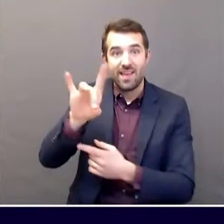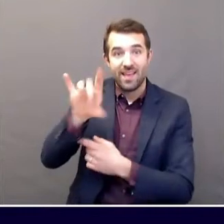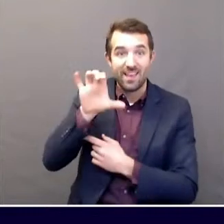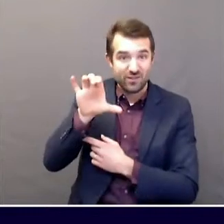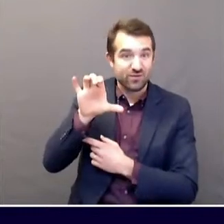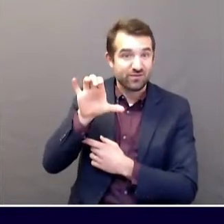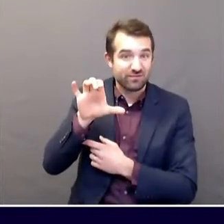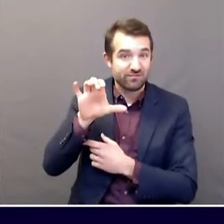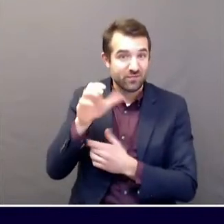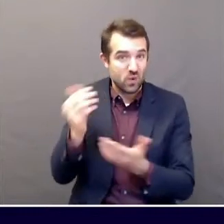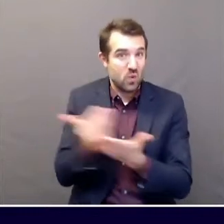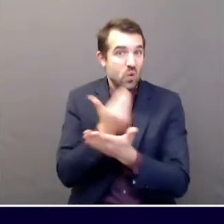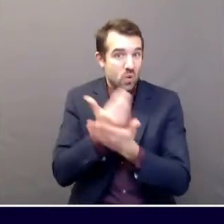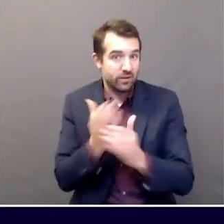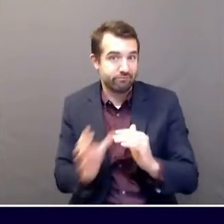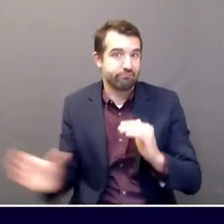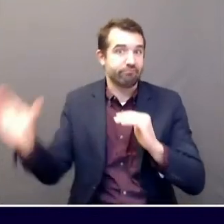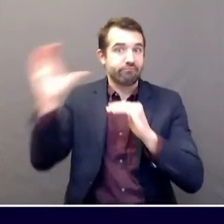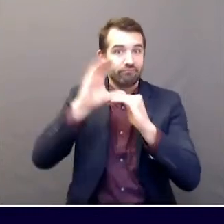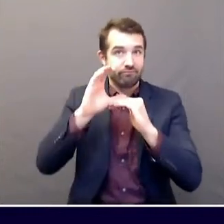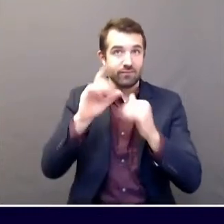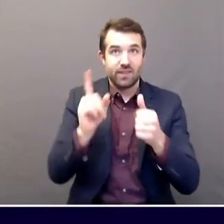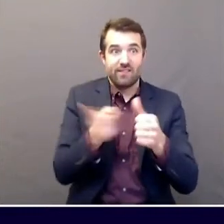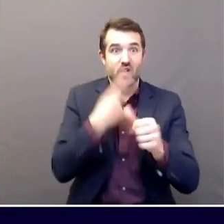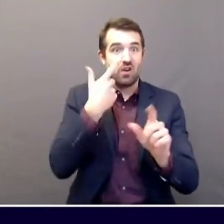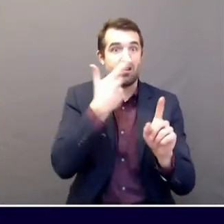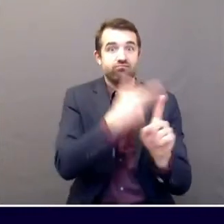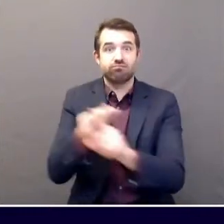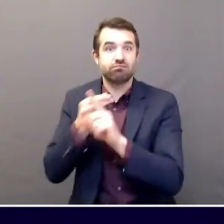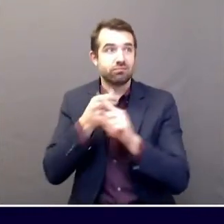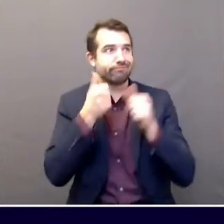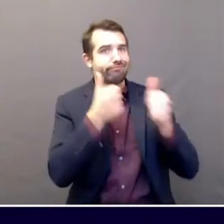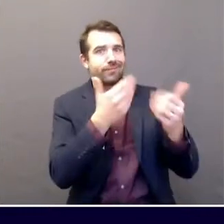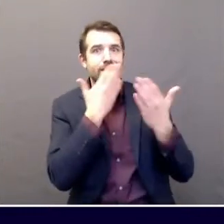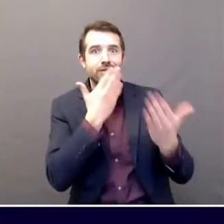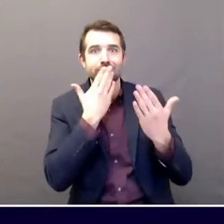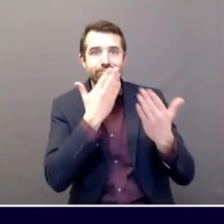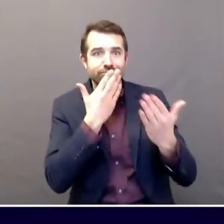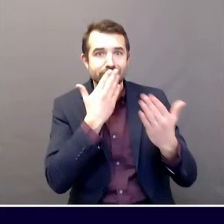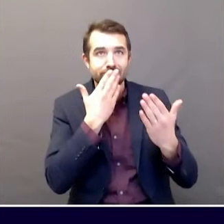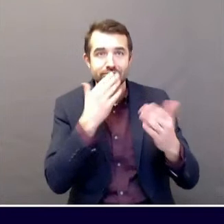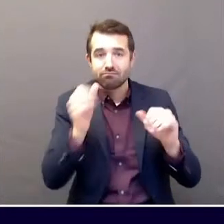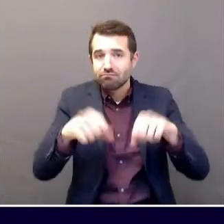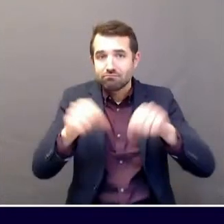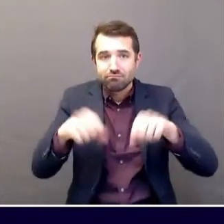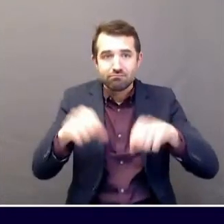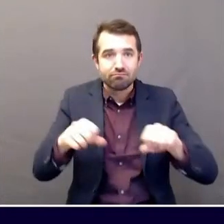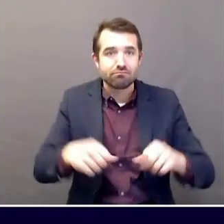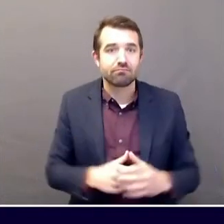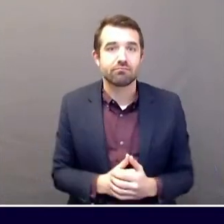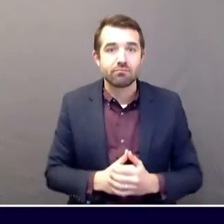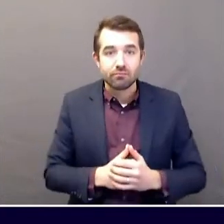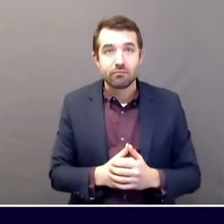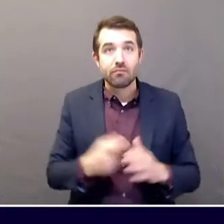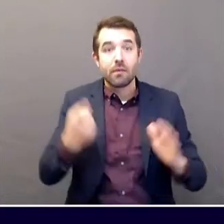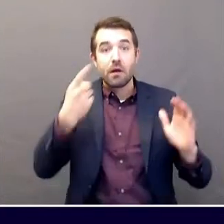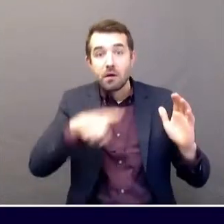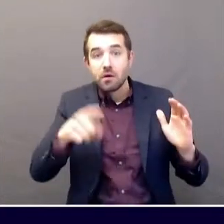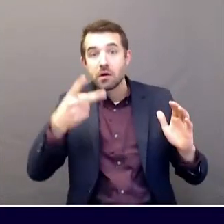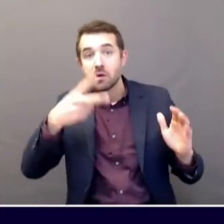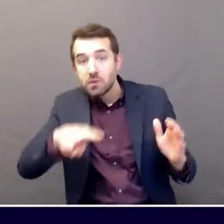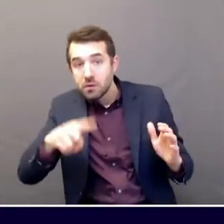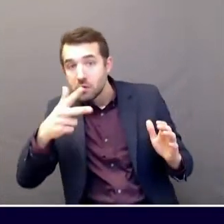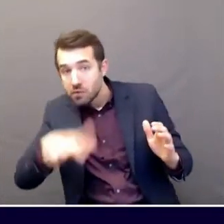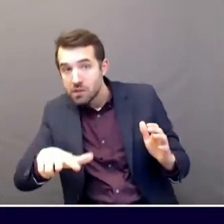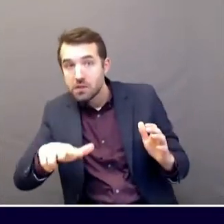doses. Now, we are extremely thankful for this increase. And with the doses coming in the next week as well as the